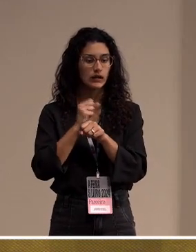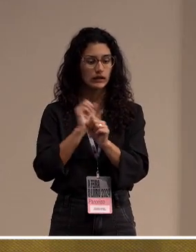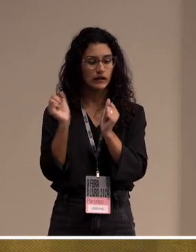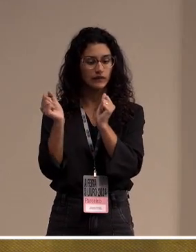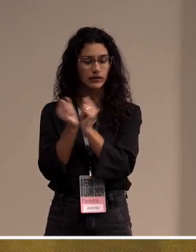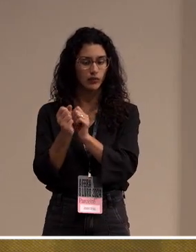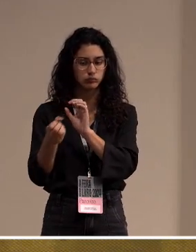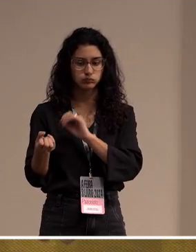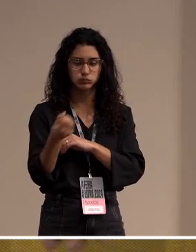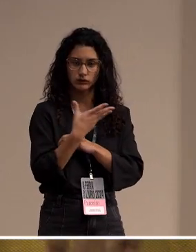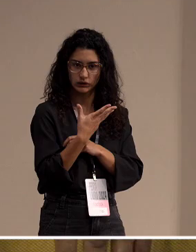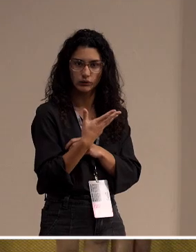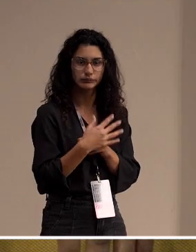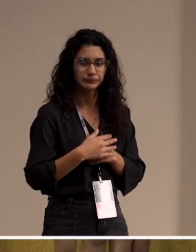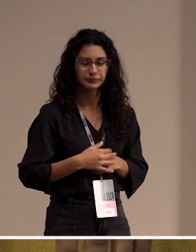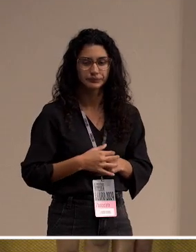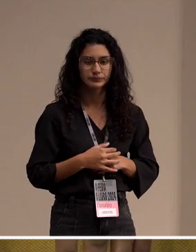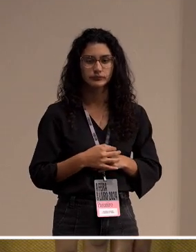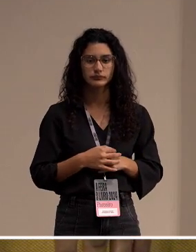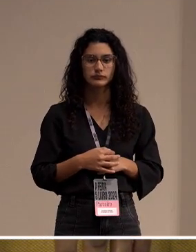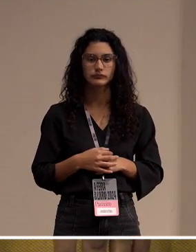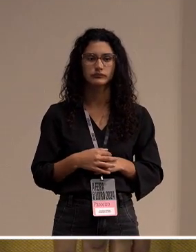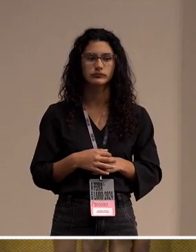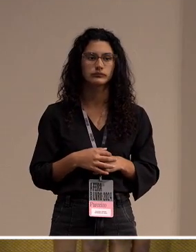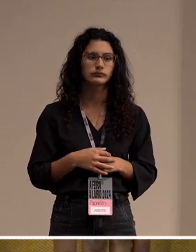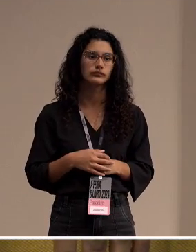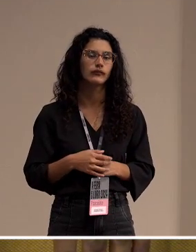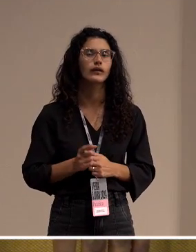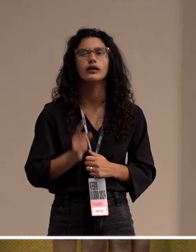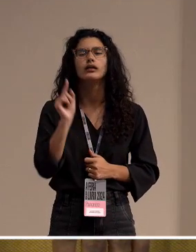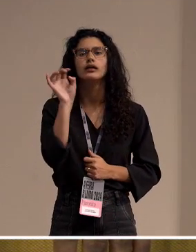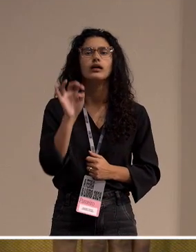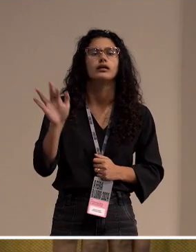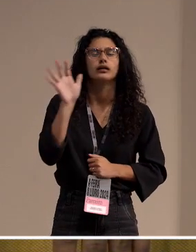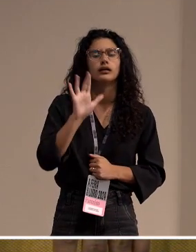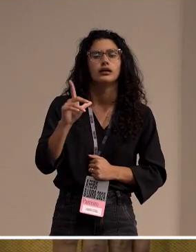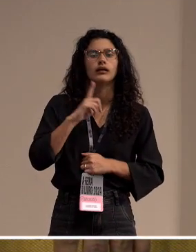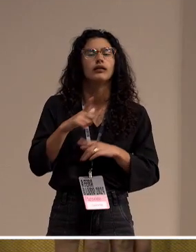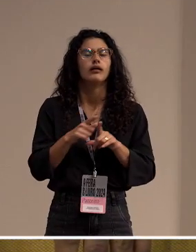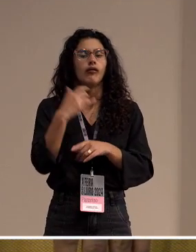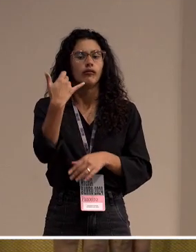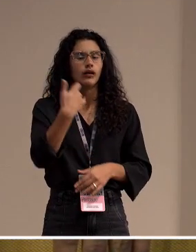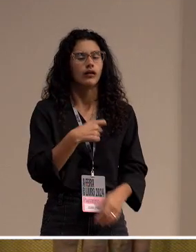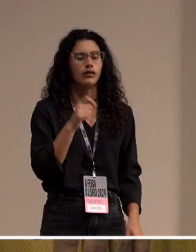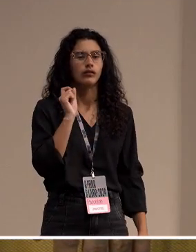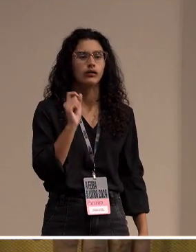A prominent rapper in the United States said, black people shouldn't make any more of these movies.